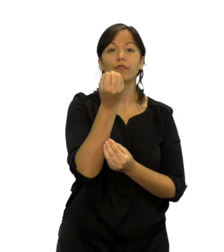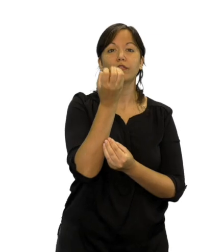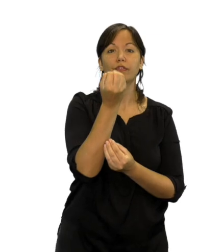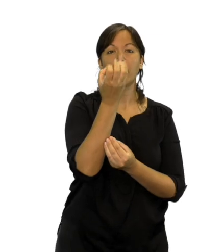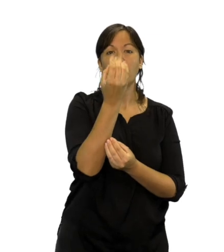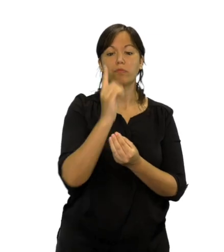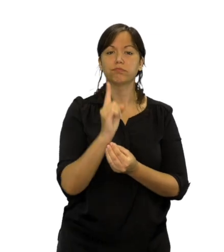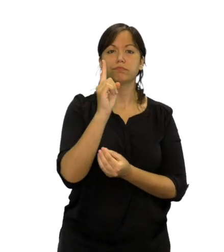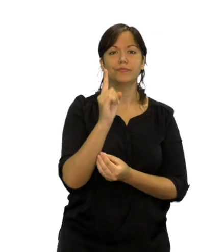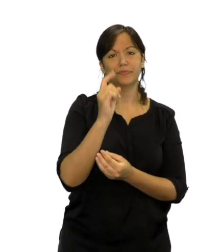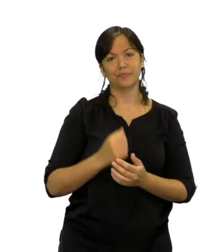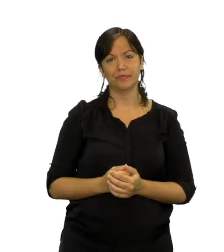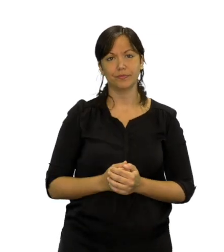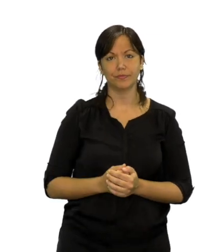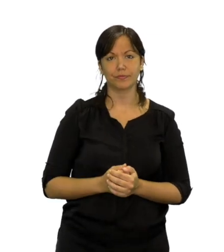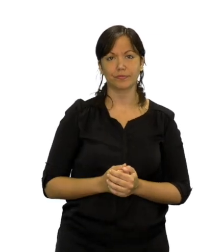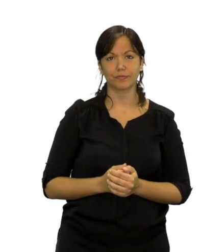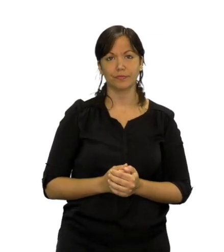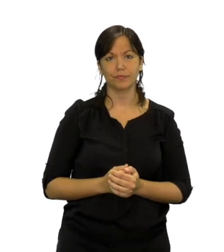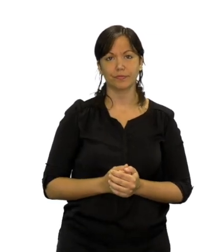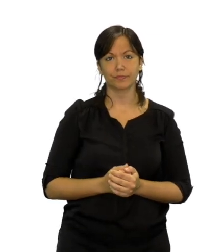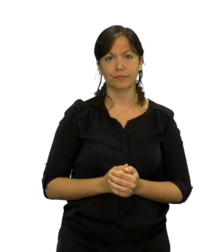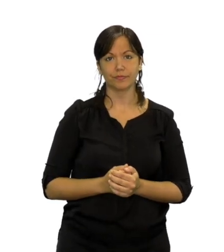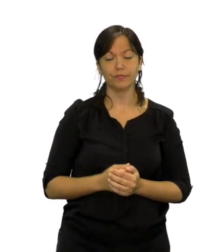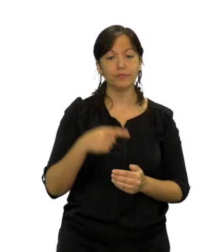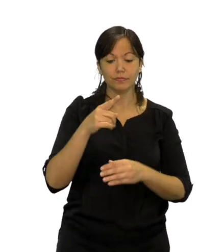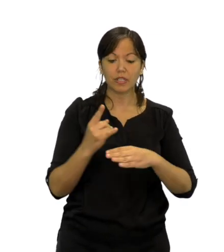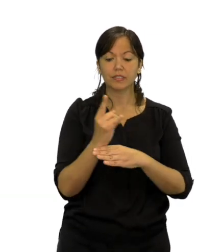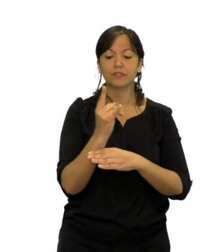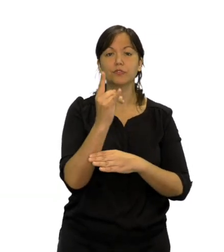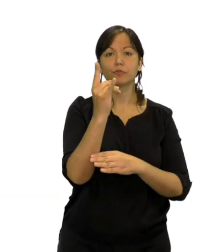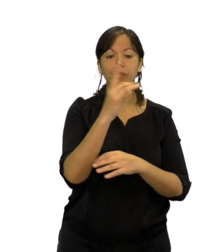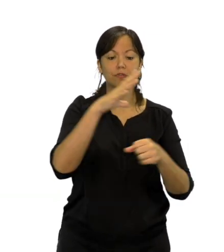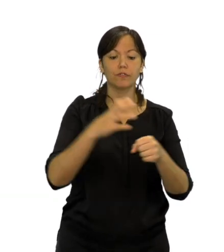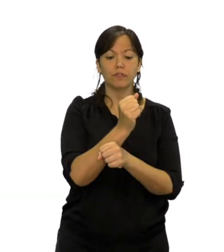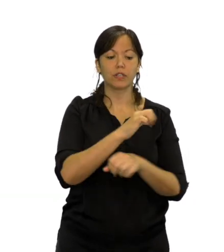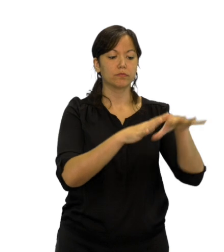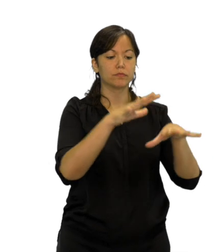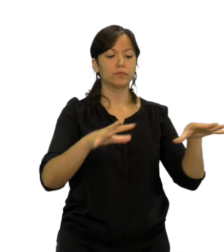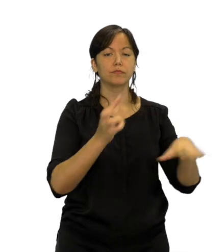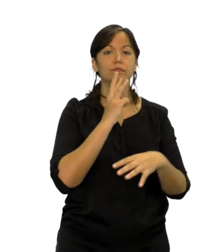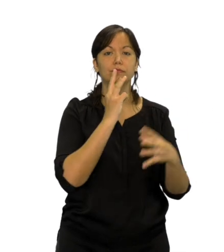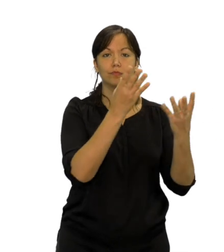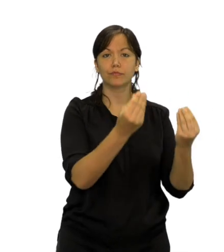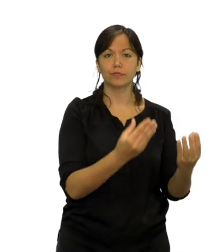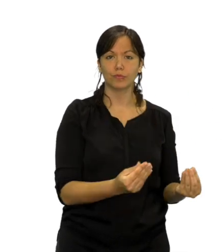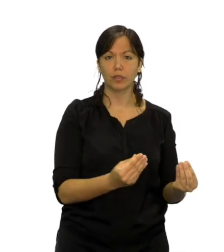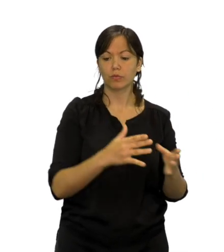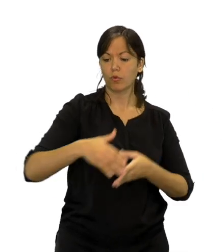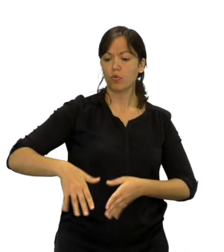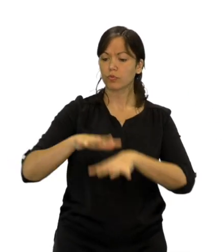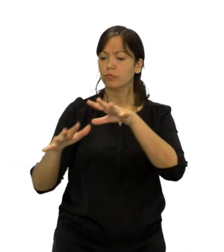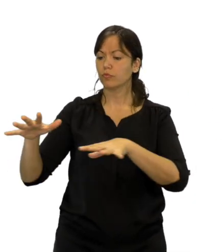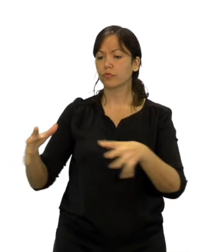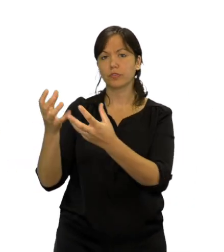Small, whitish flowers are arranged in an elongated spike at the top of each stem. This plant is common to wet areas, but